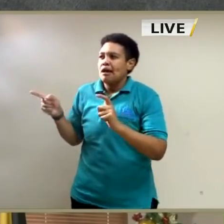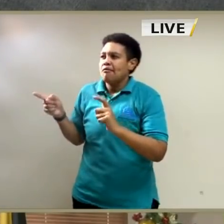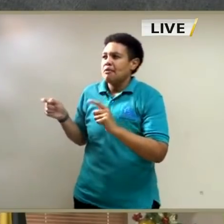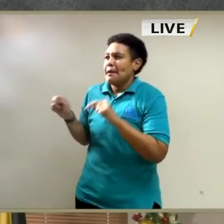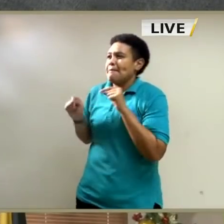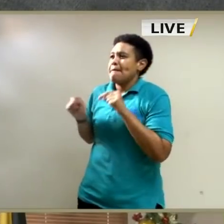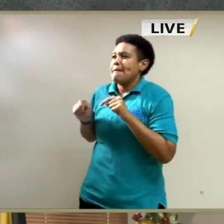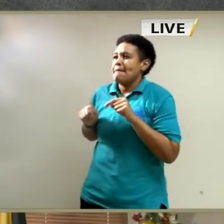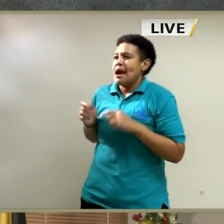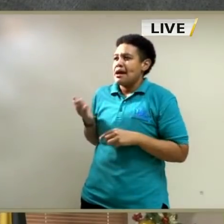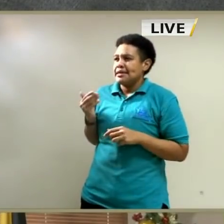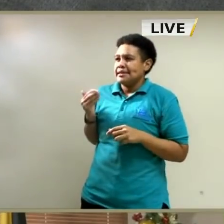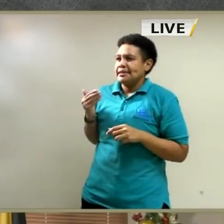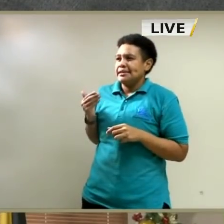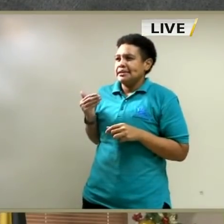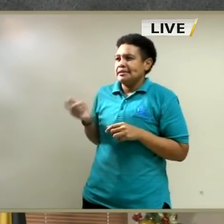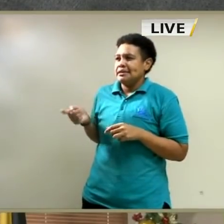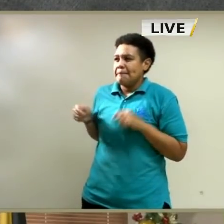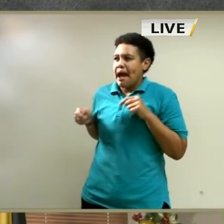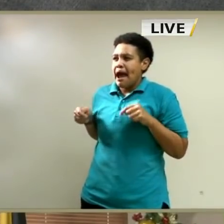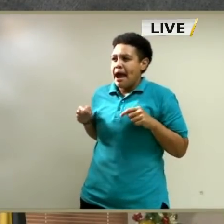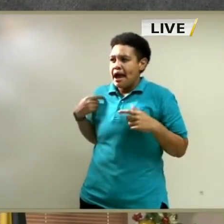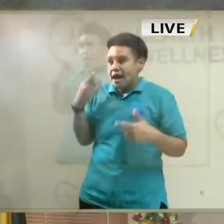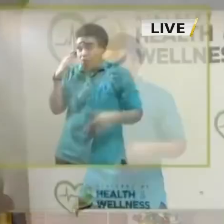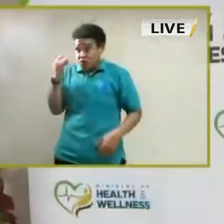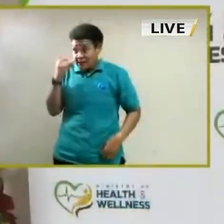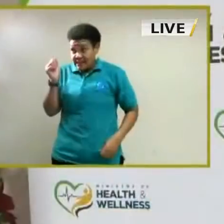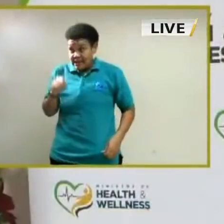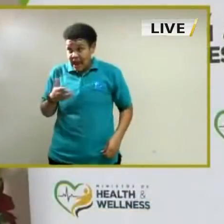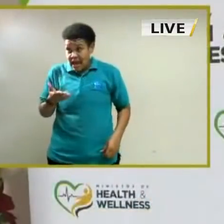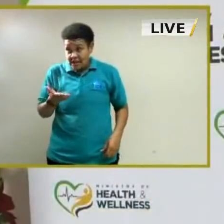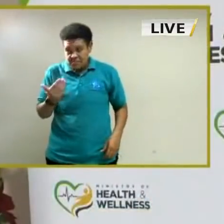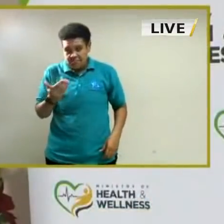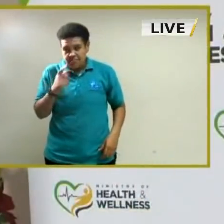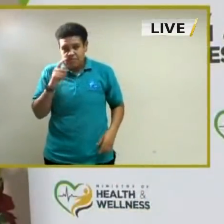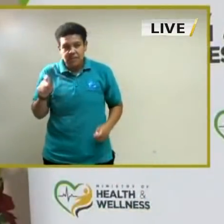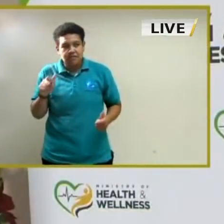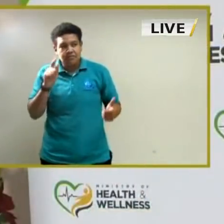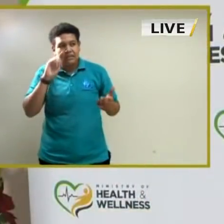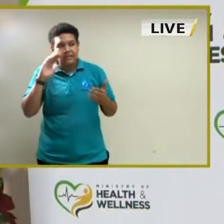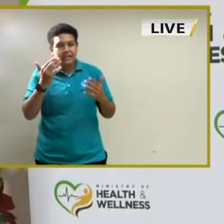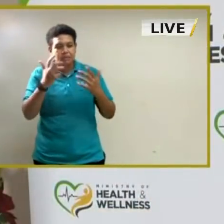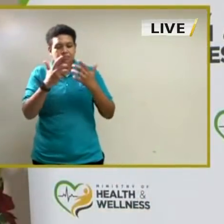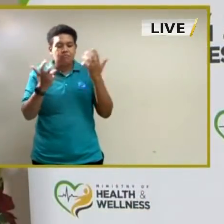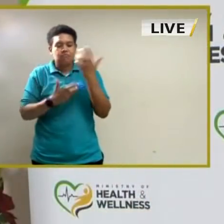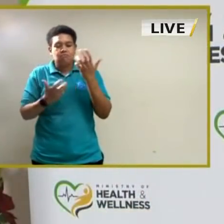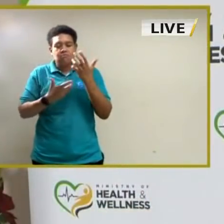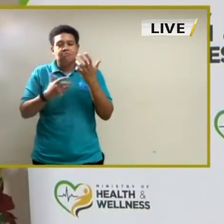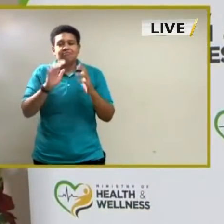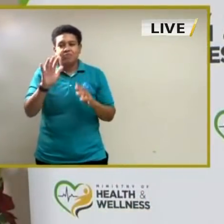bit more. I don't know. You seem to be out of